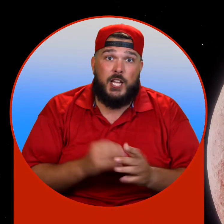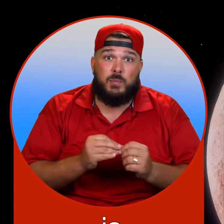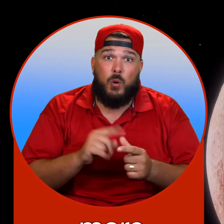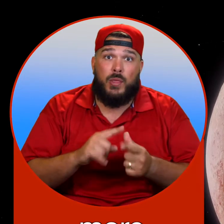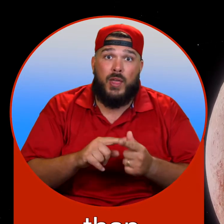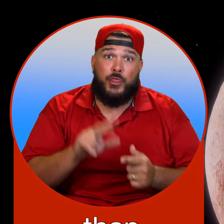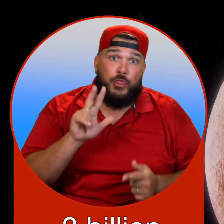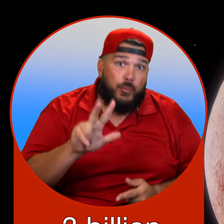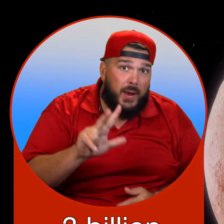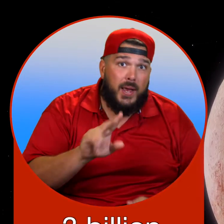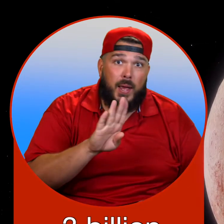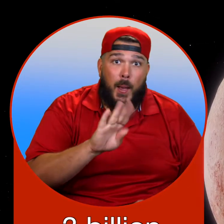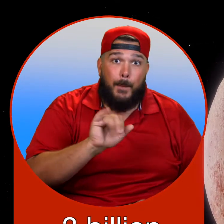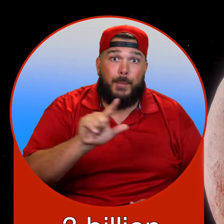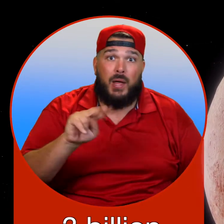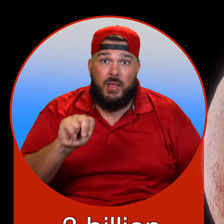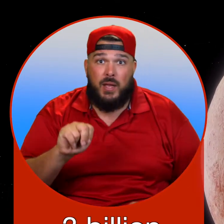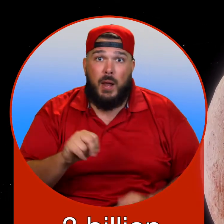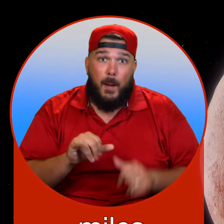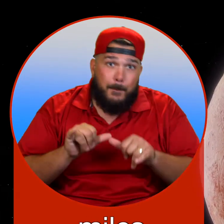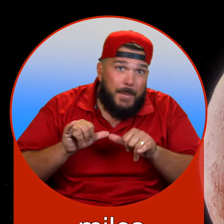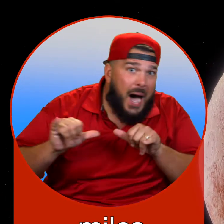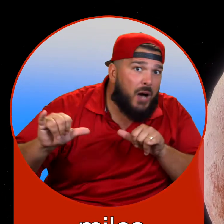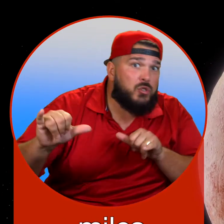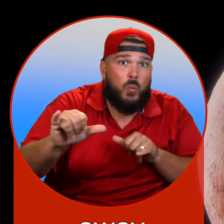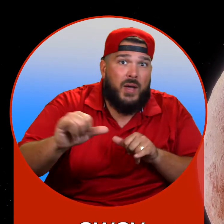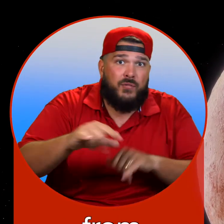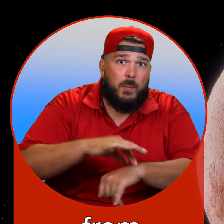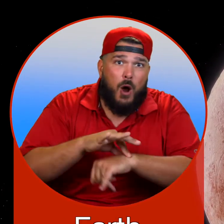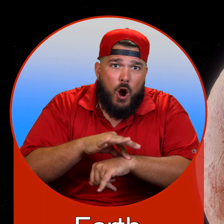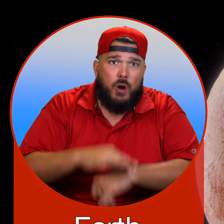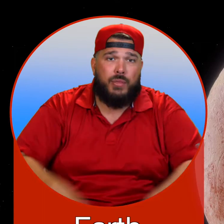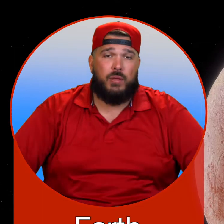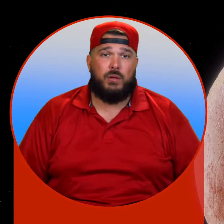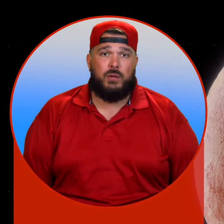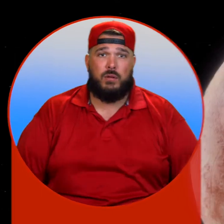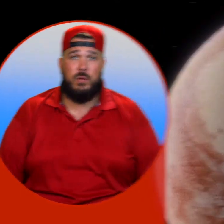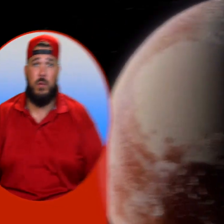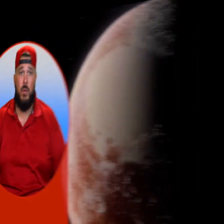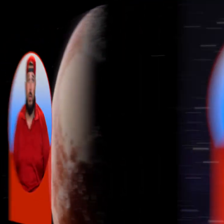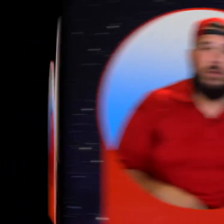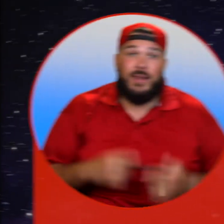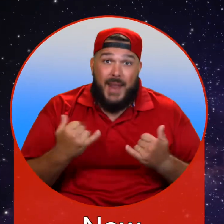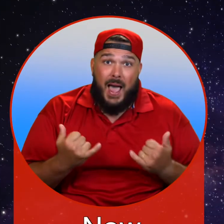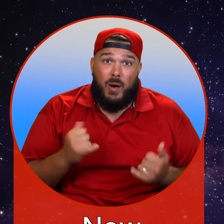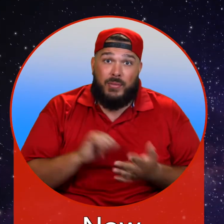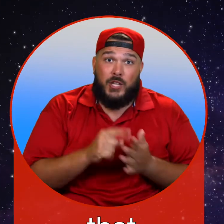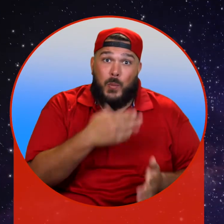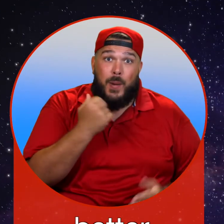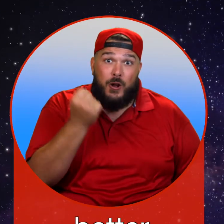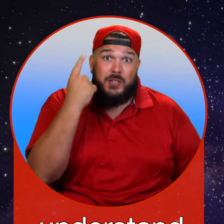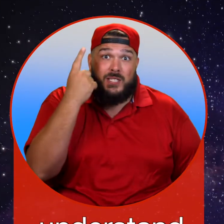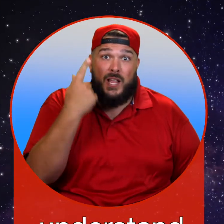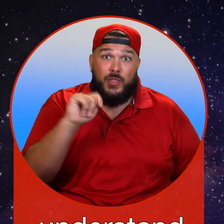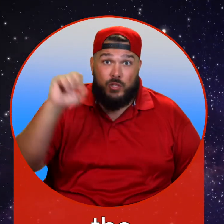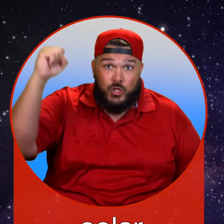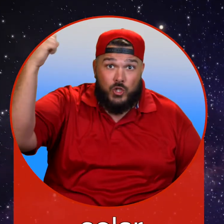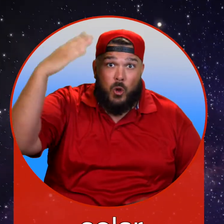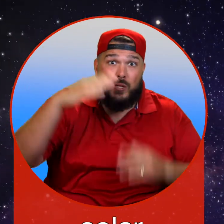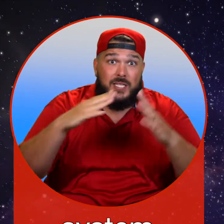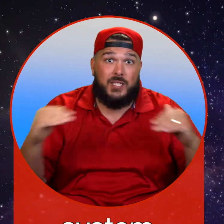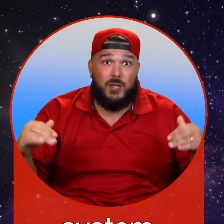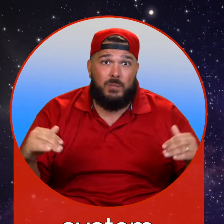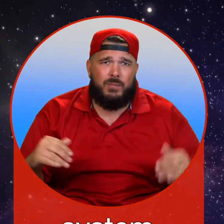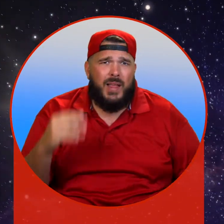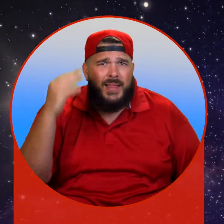It is more than 3 billion miles away from Earth. Now that you better understand the